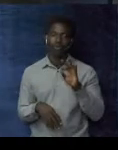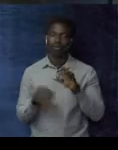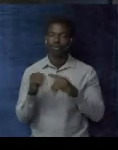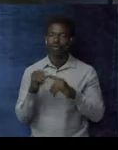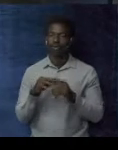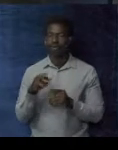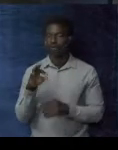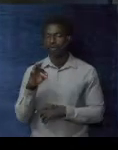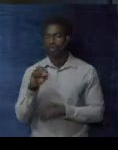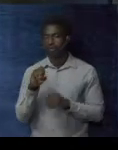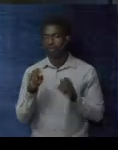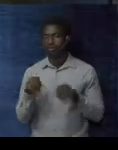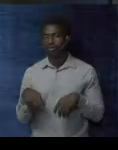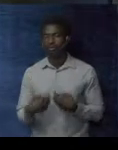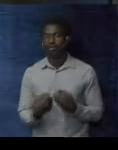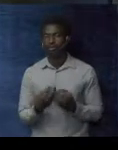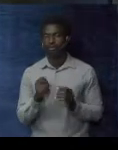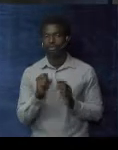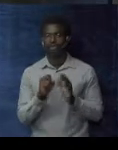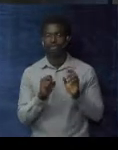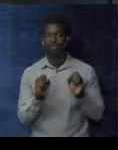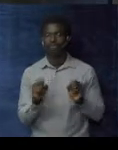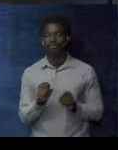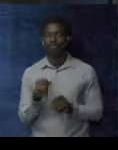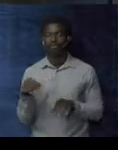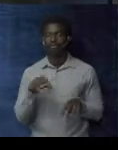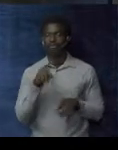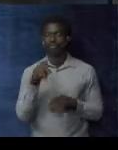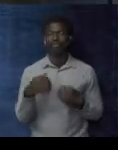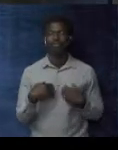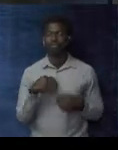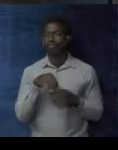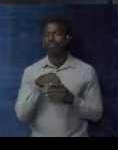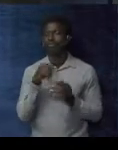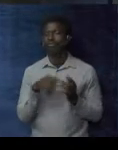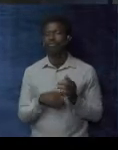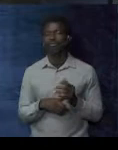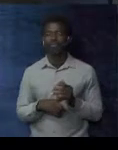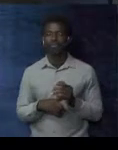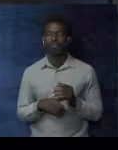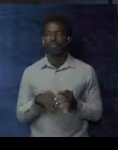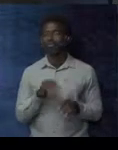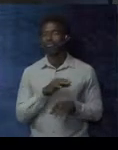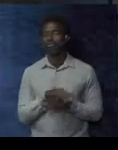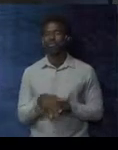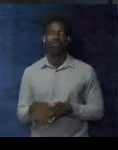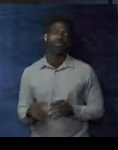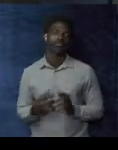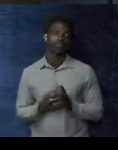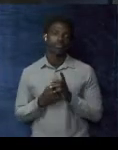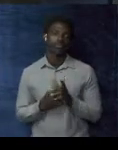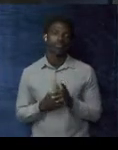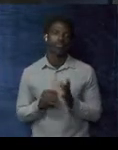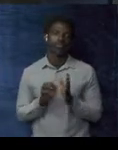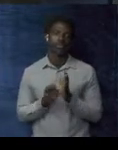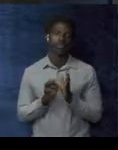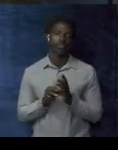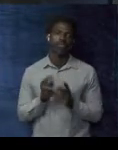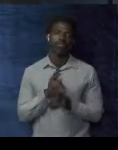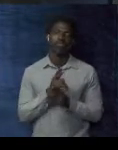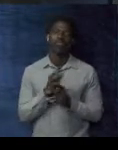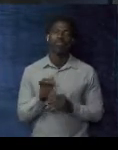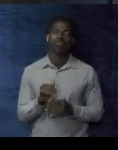it 8 squares? Is it 9 squares? How many squares do you have in this diagram? Don't rush to conclusion. Count